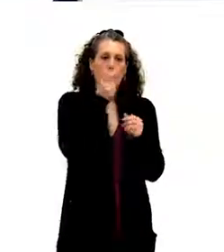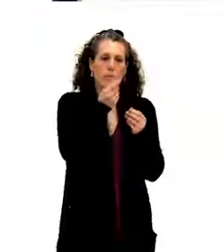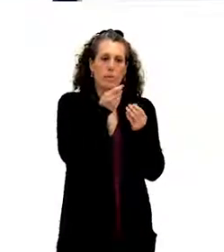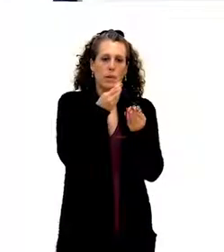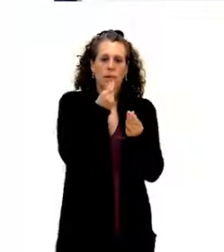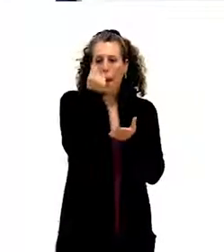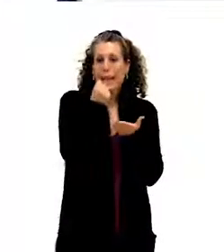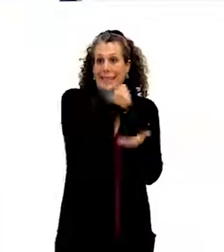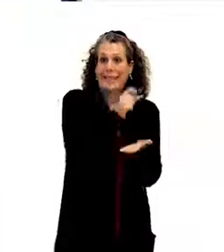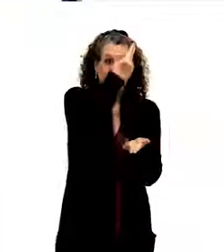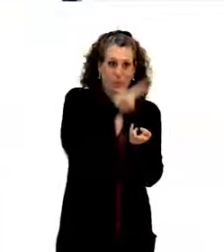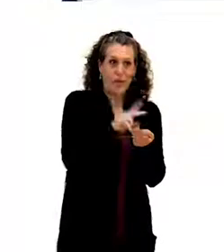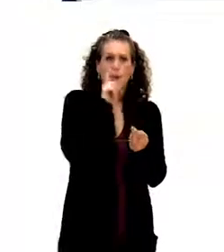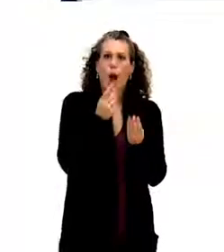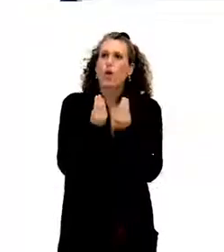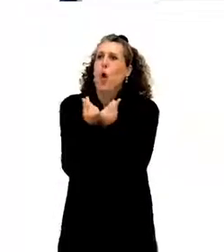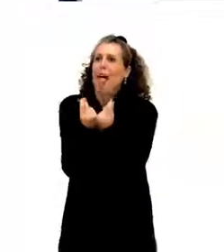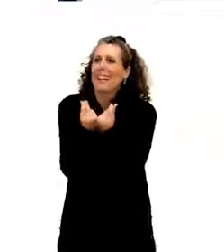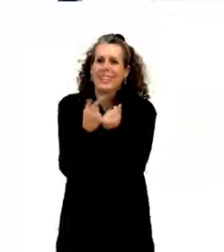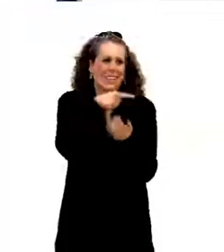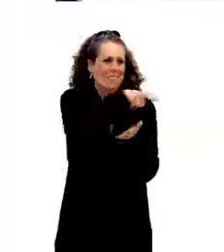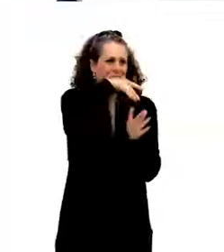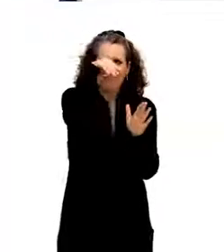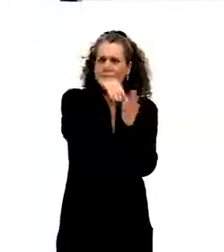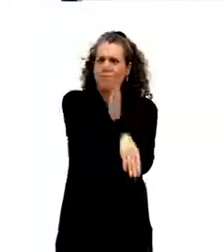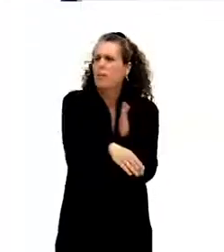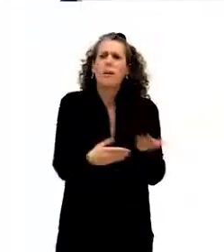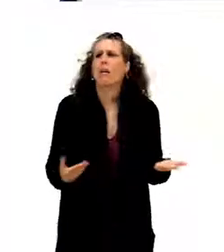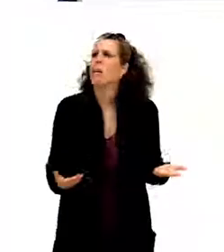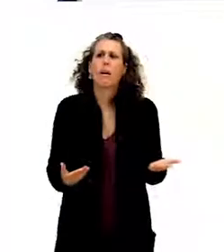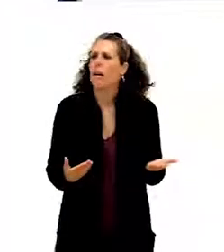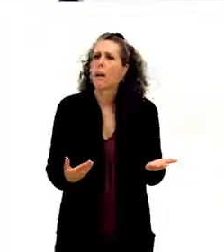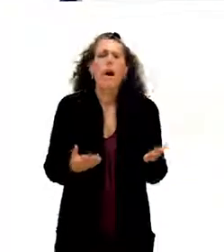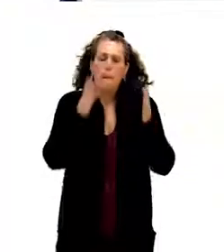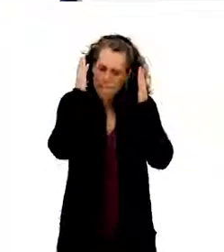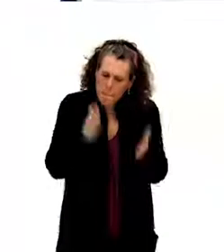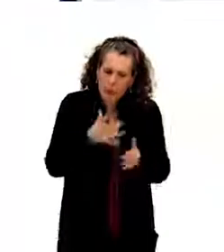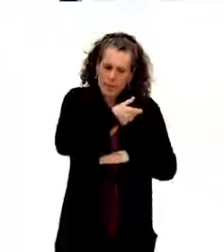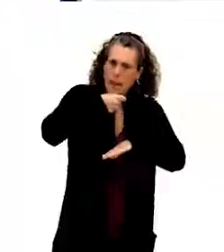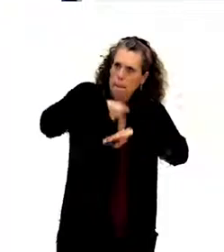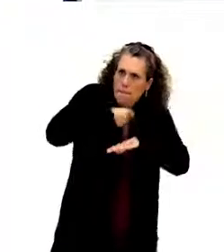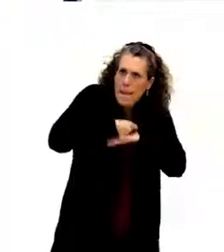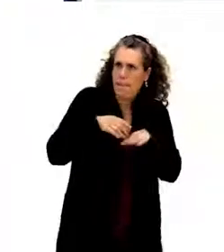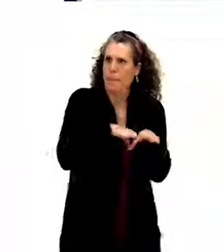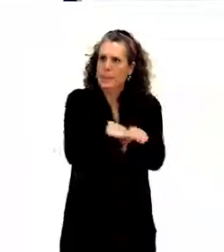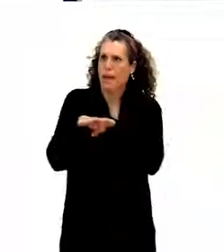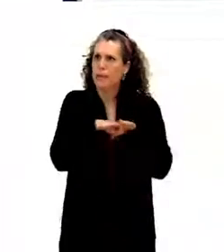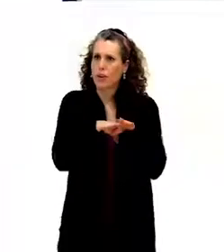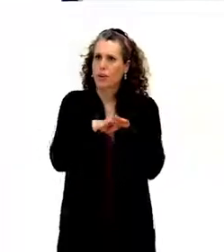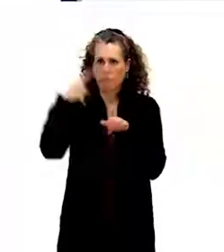and focuses on aspects of quality, aspects of minimum standards, aspects of